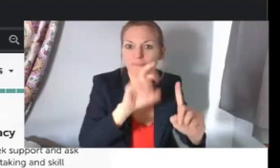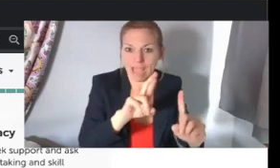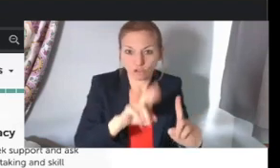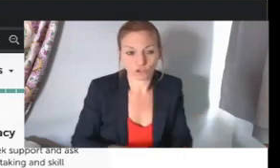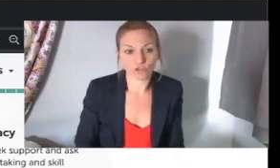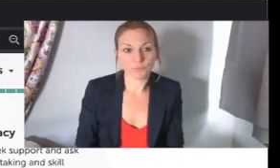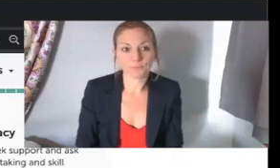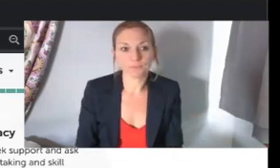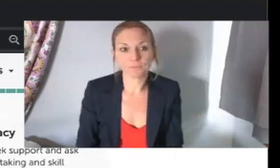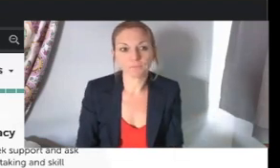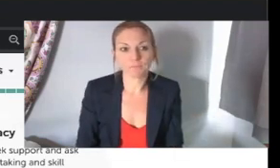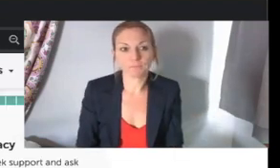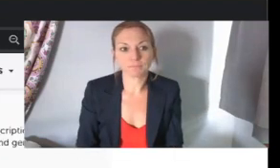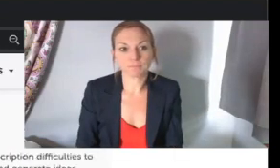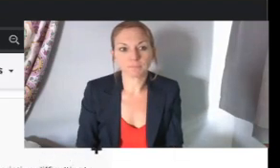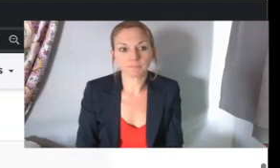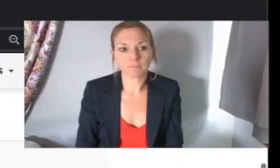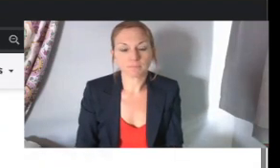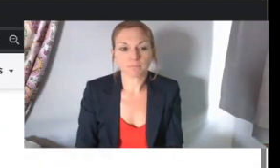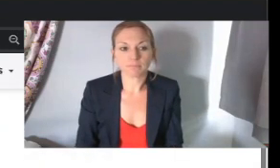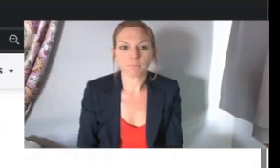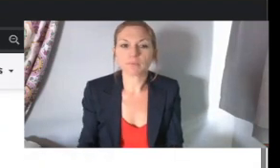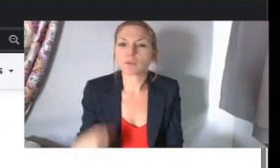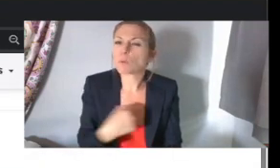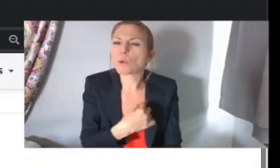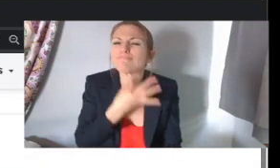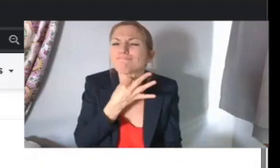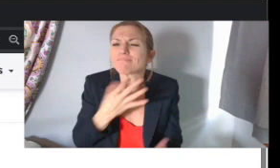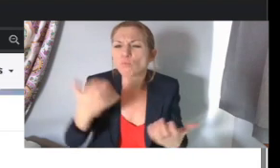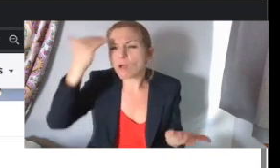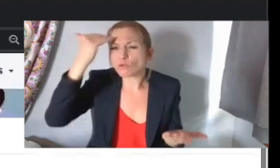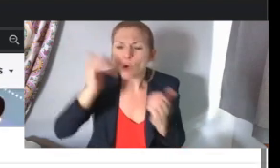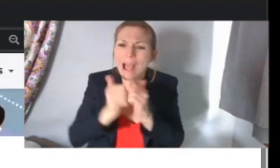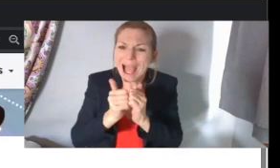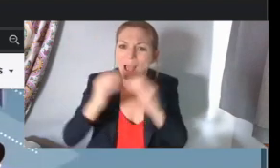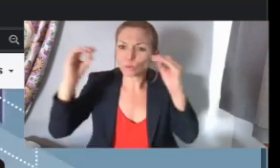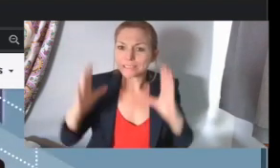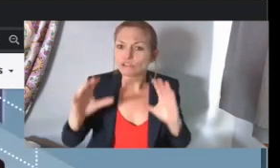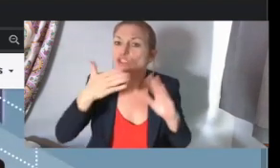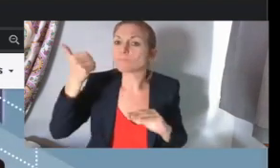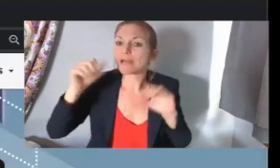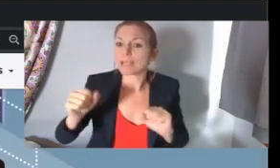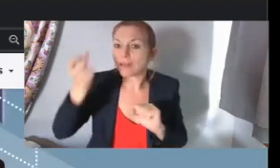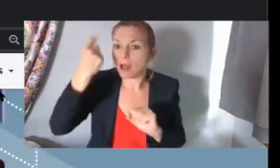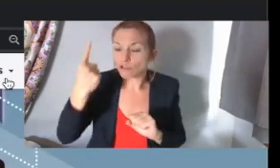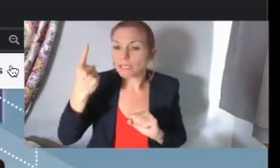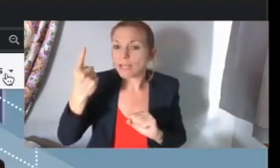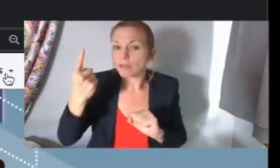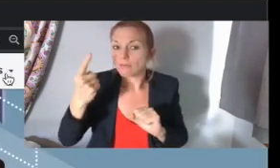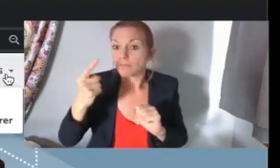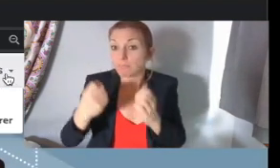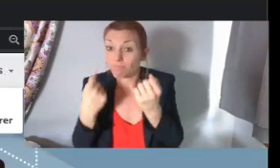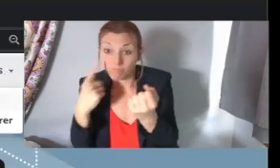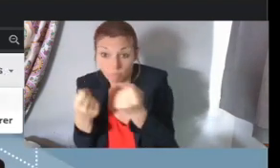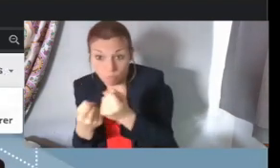Now, we want to explore how teachers could better understand how to design supports for Wendy. So we're going